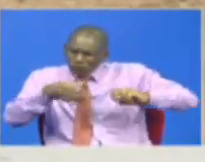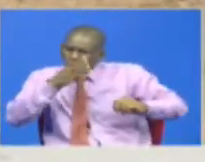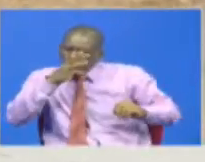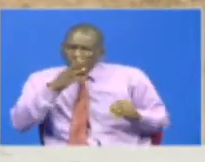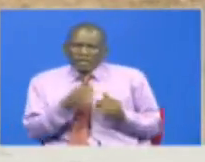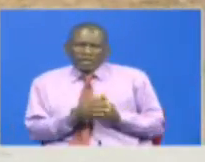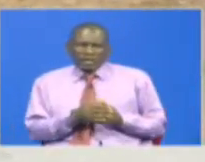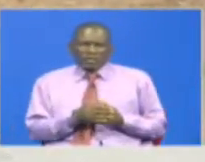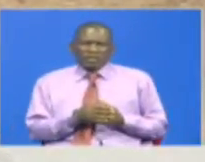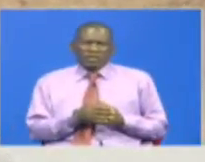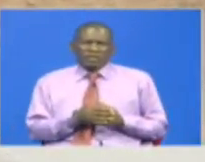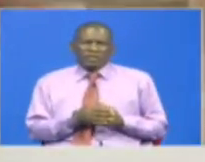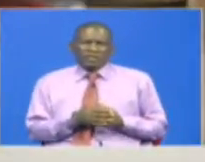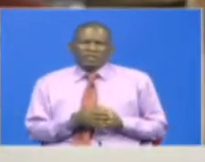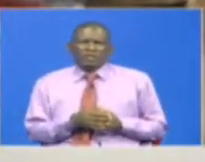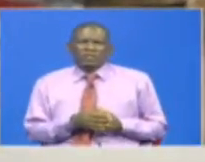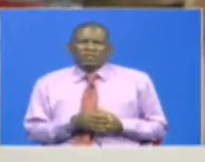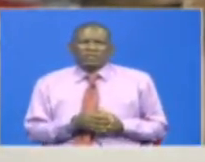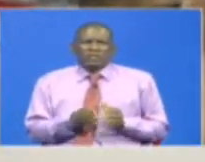leaving gaping holes everywhere.